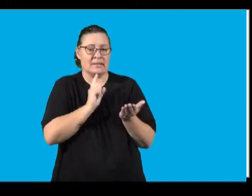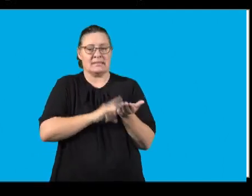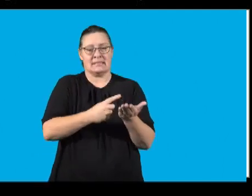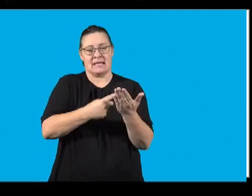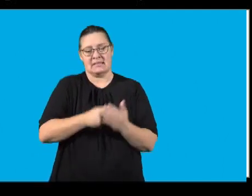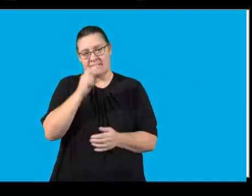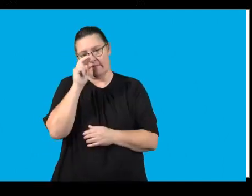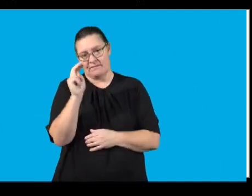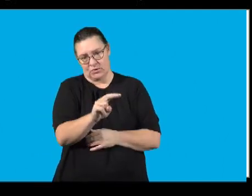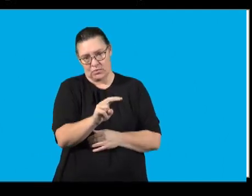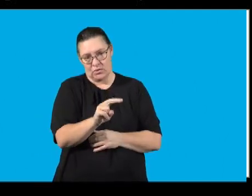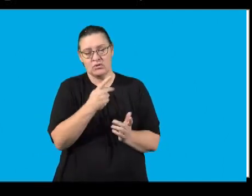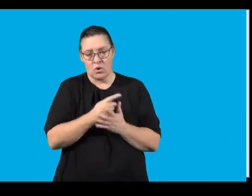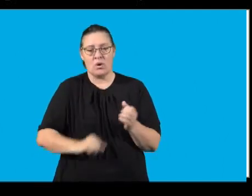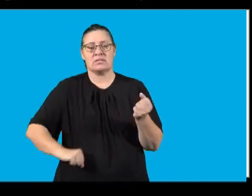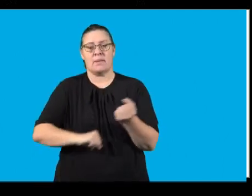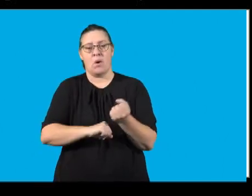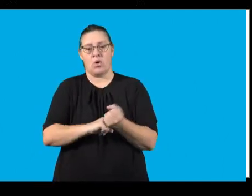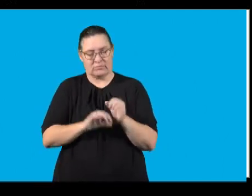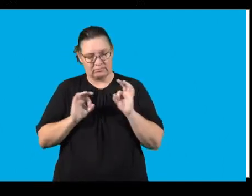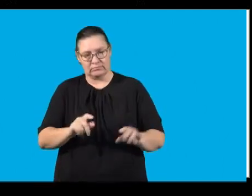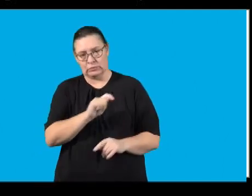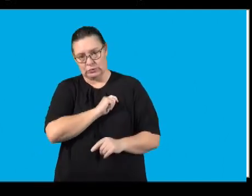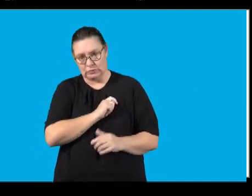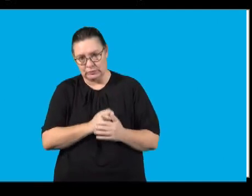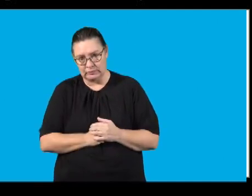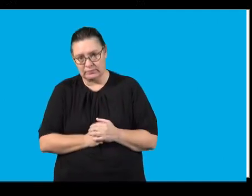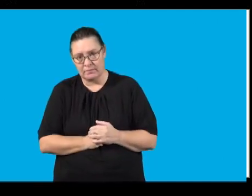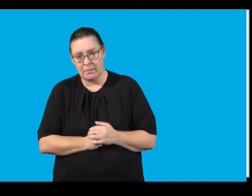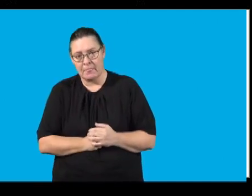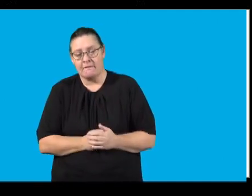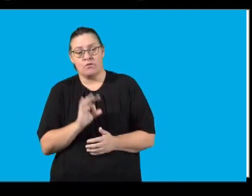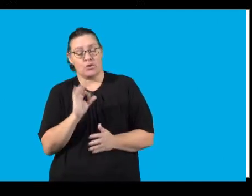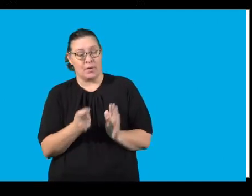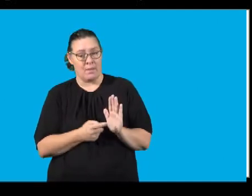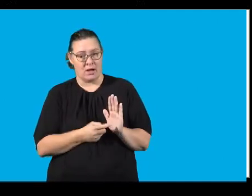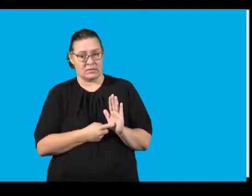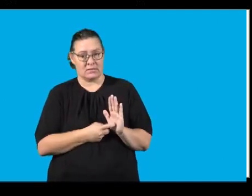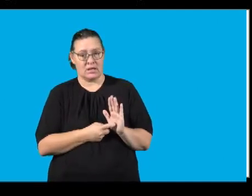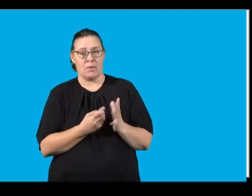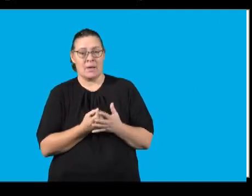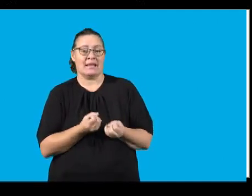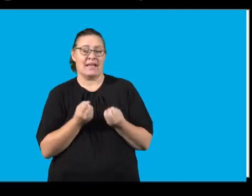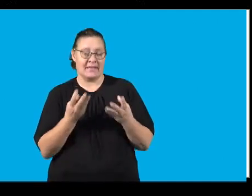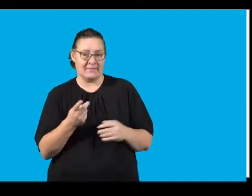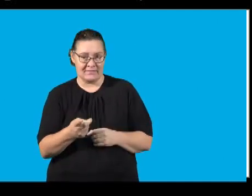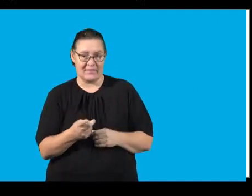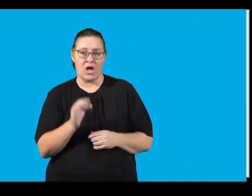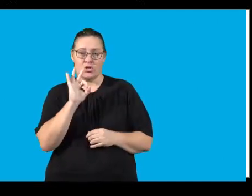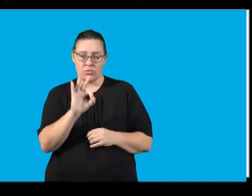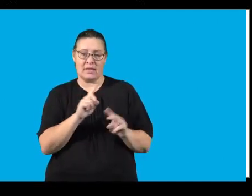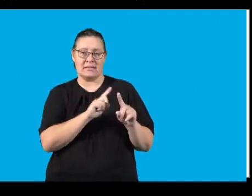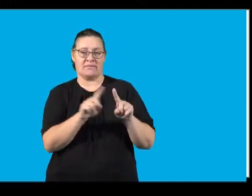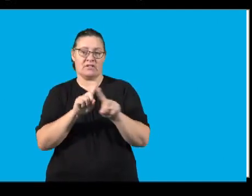view of that to support the validity of that statement. And remember, for 3 marks, you have to give them the 3